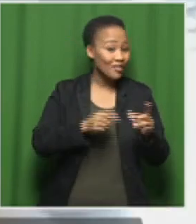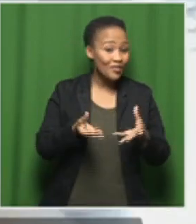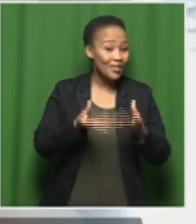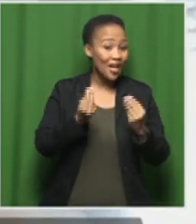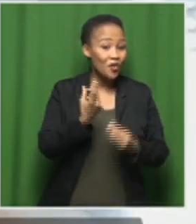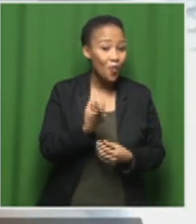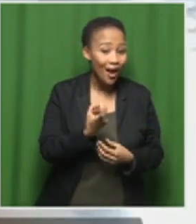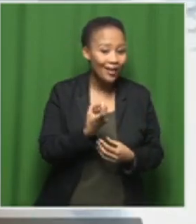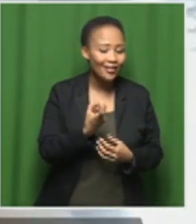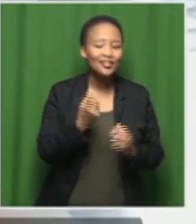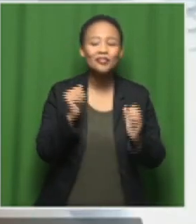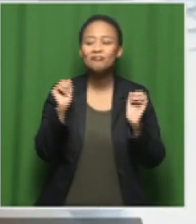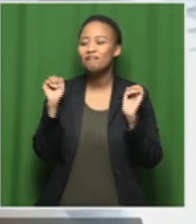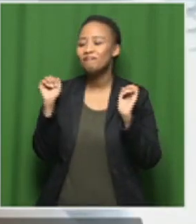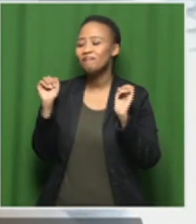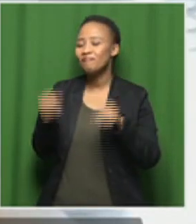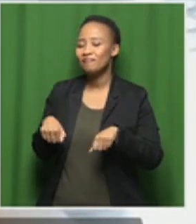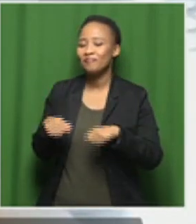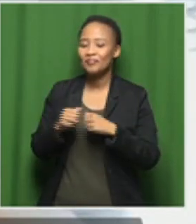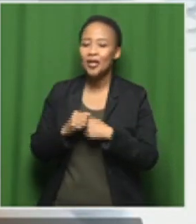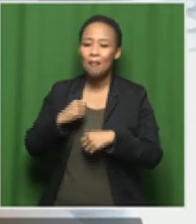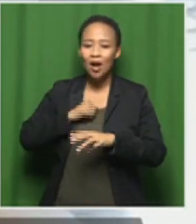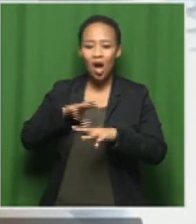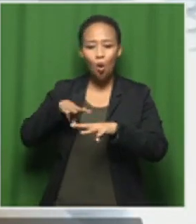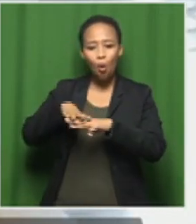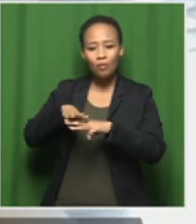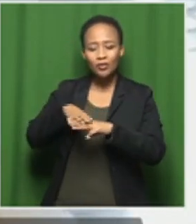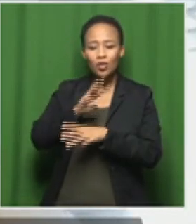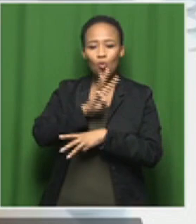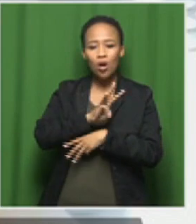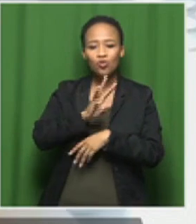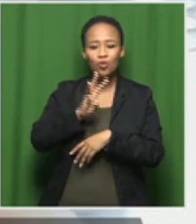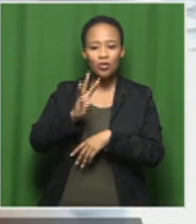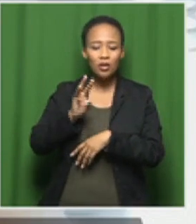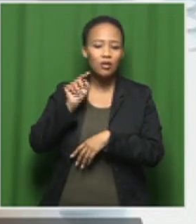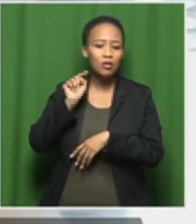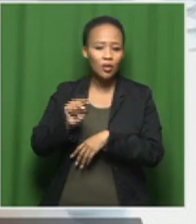Yes, so you can go onto my website,